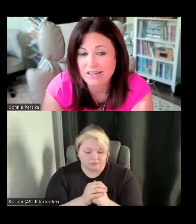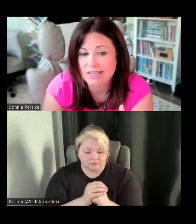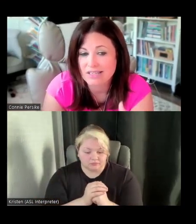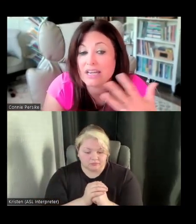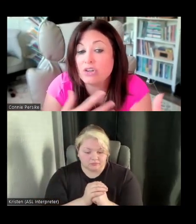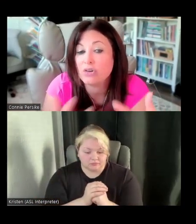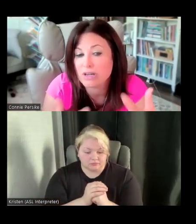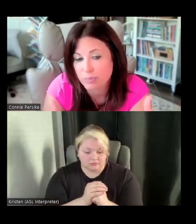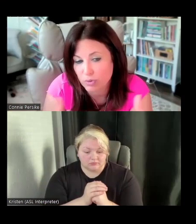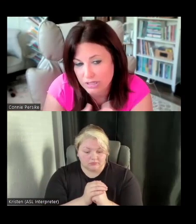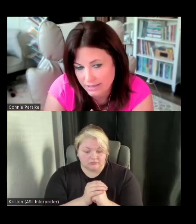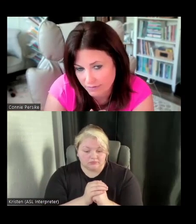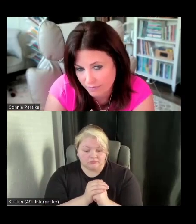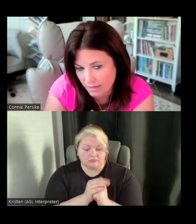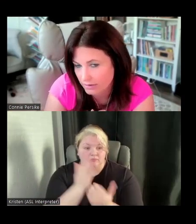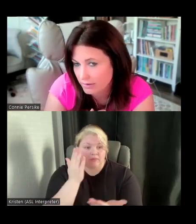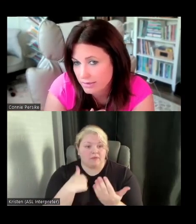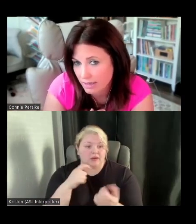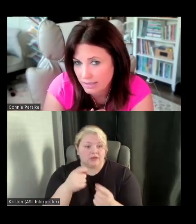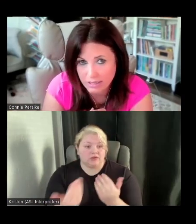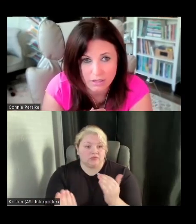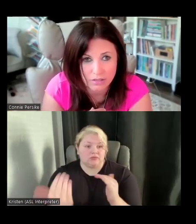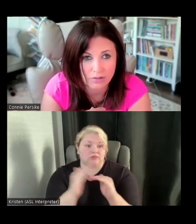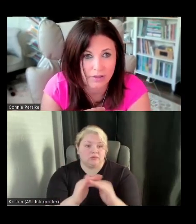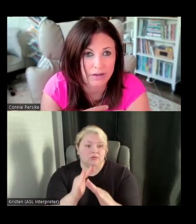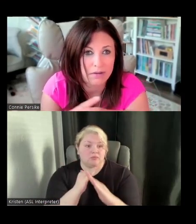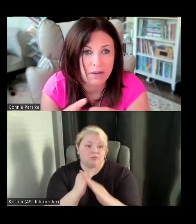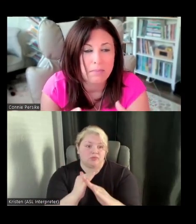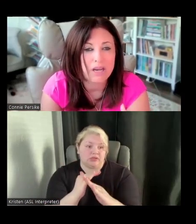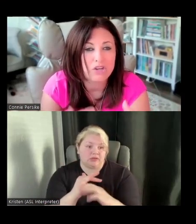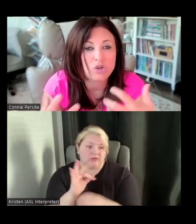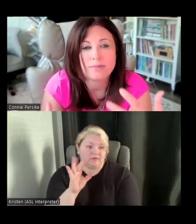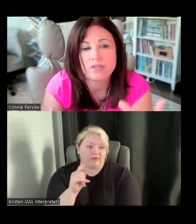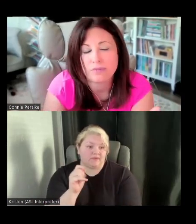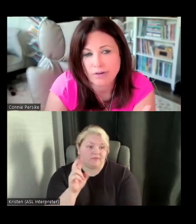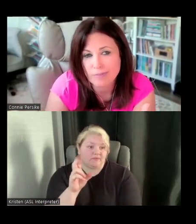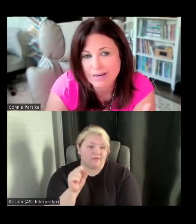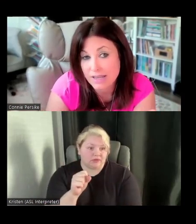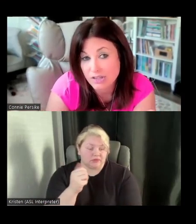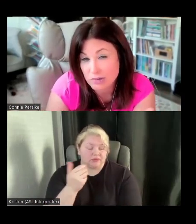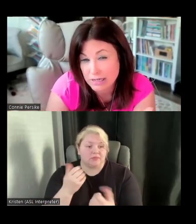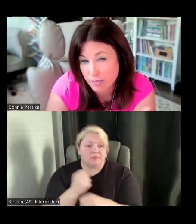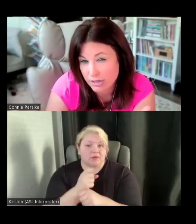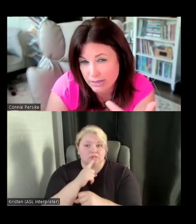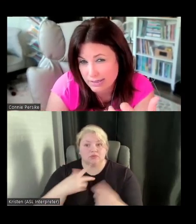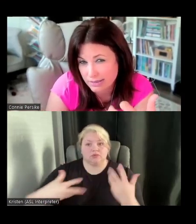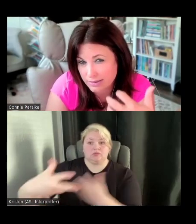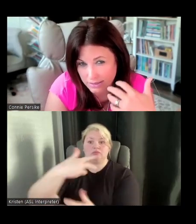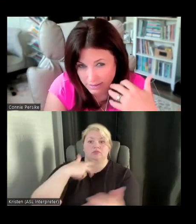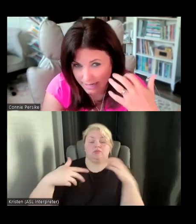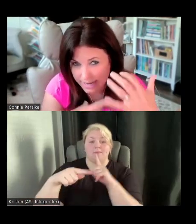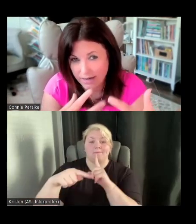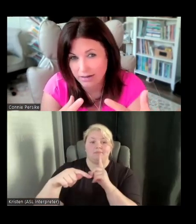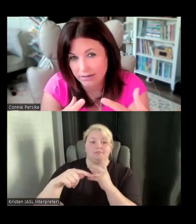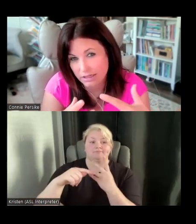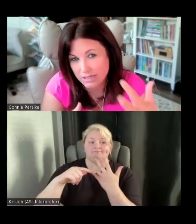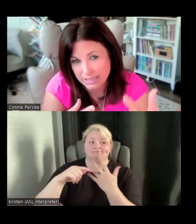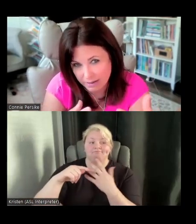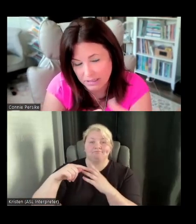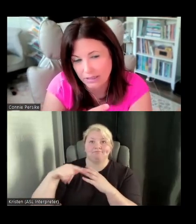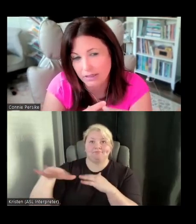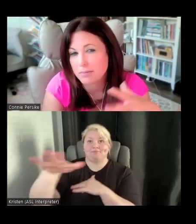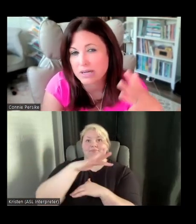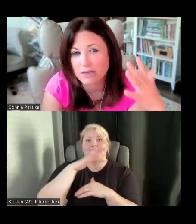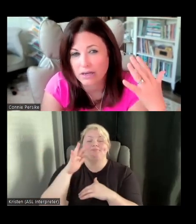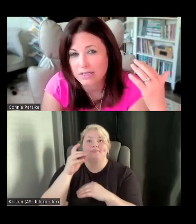maybe I just need to increase protective factors. I need to like make sure I'm surrounded by sensory input that doesn't